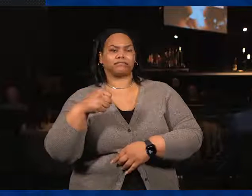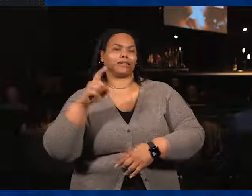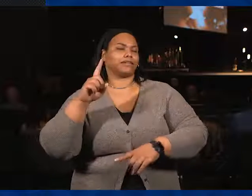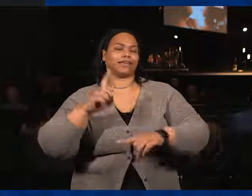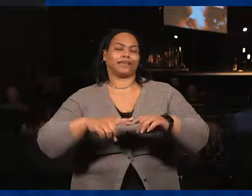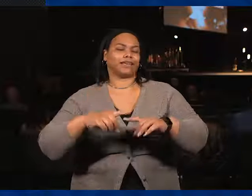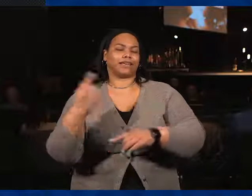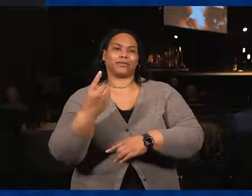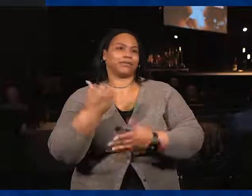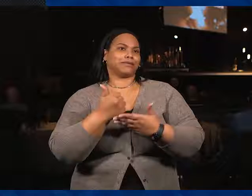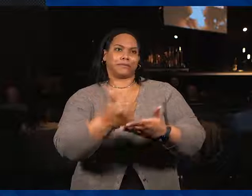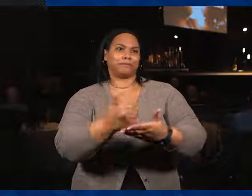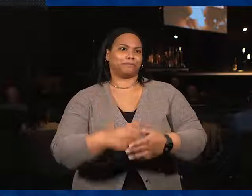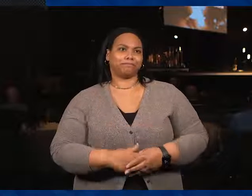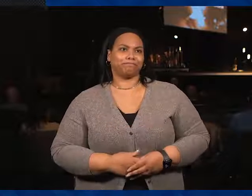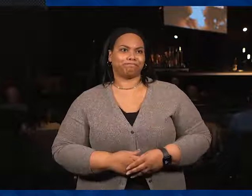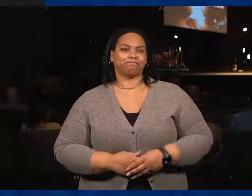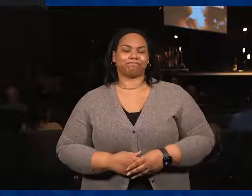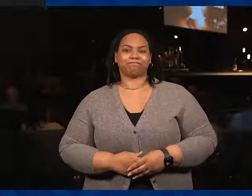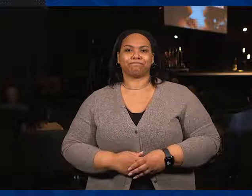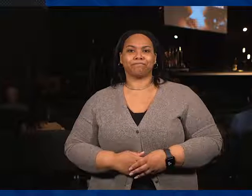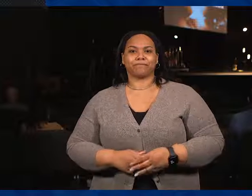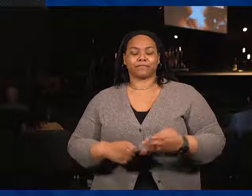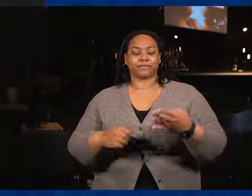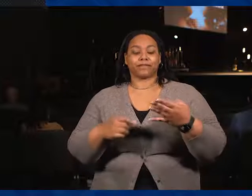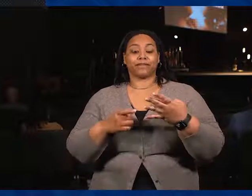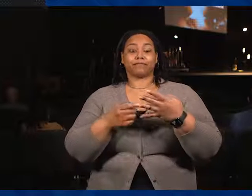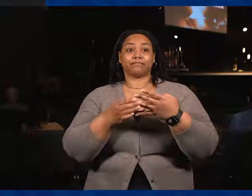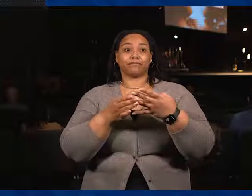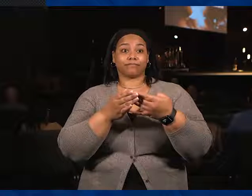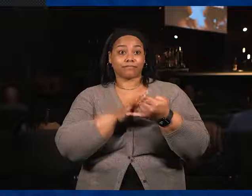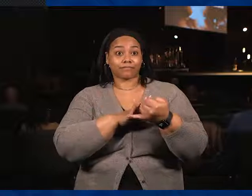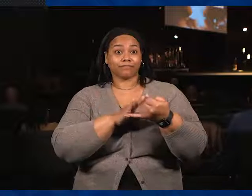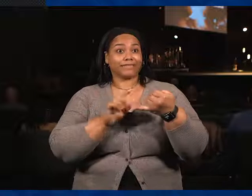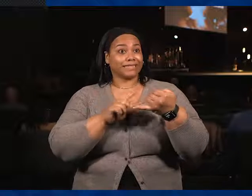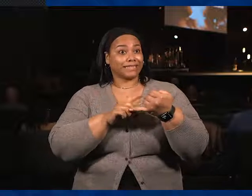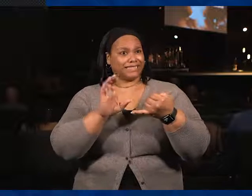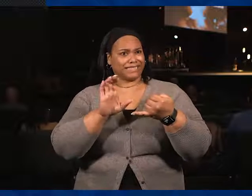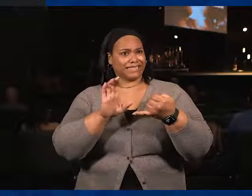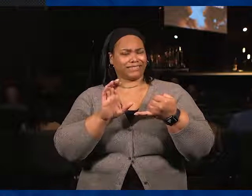things that you're going through? C, wrong